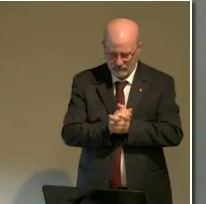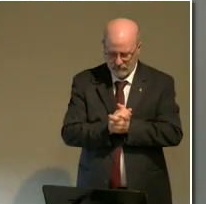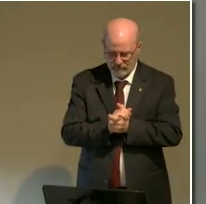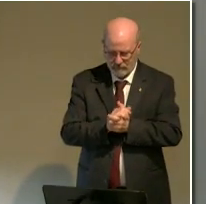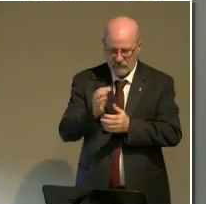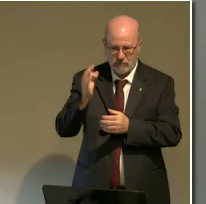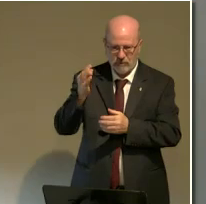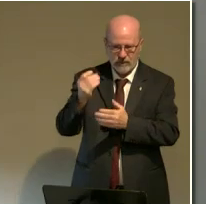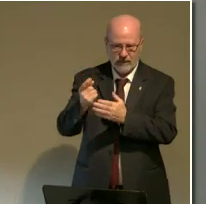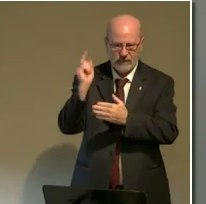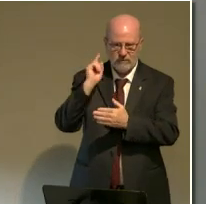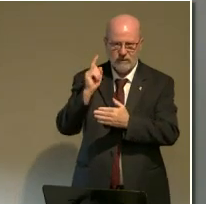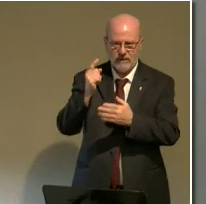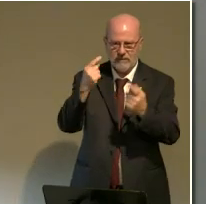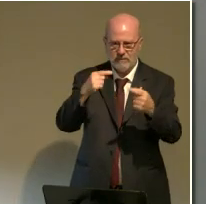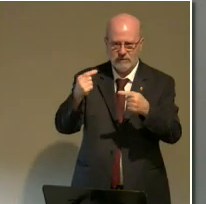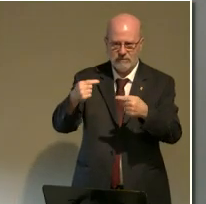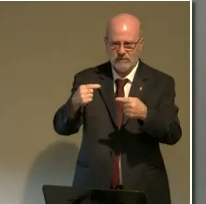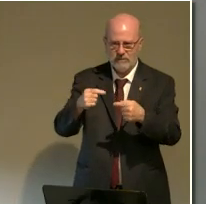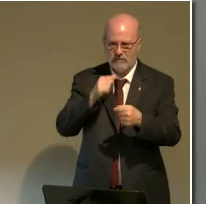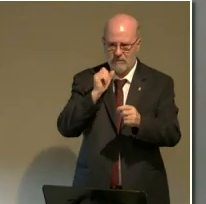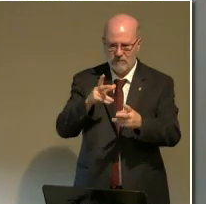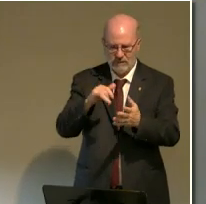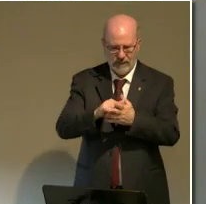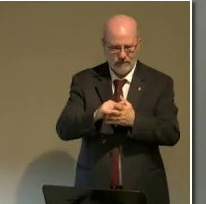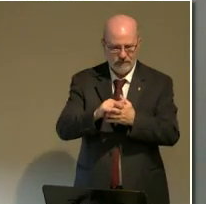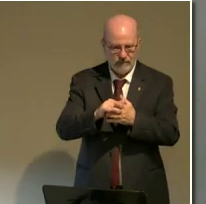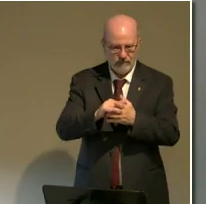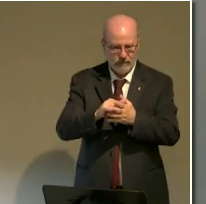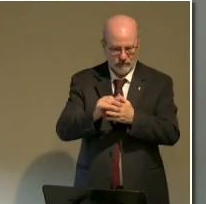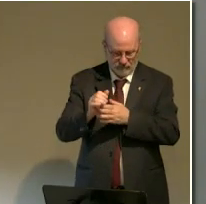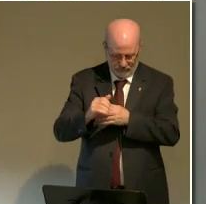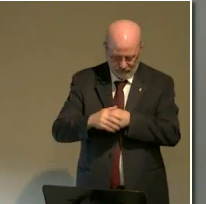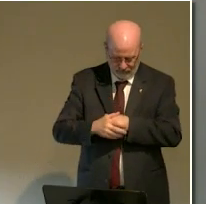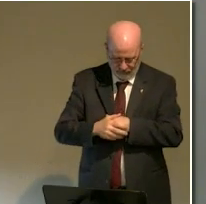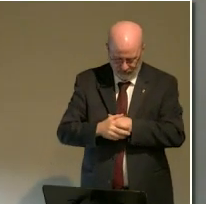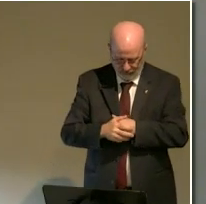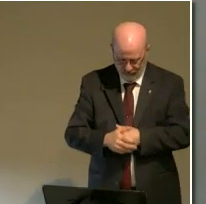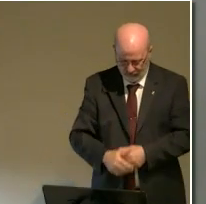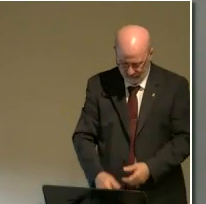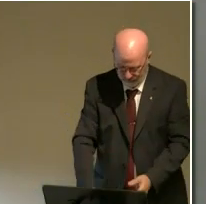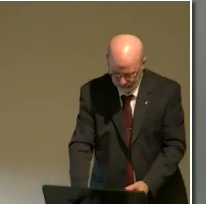Supposed to preach last week, but circumstances did not allow that.